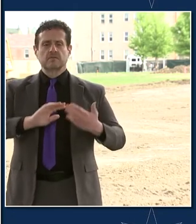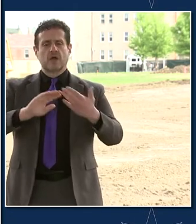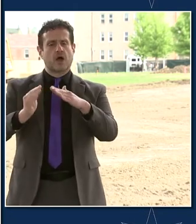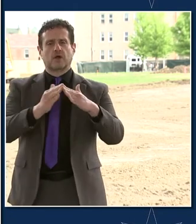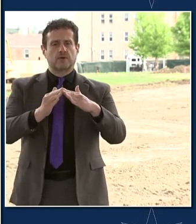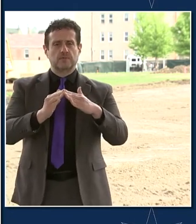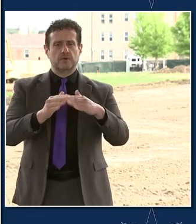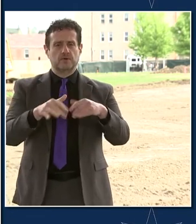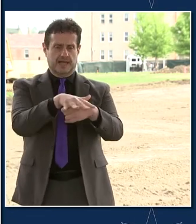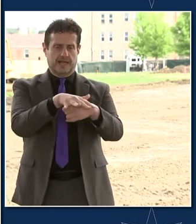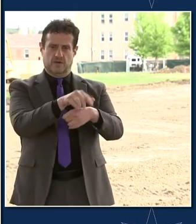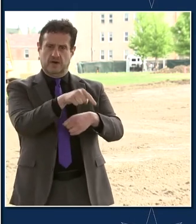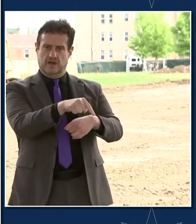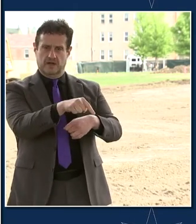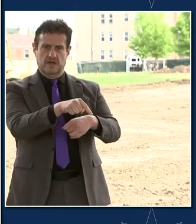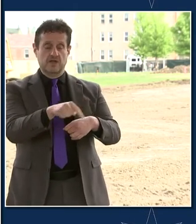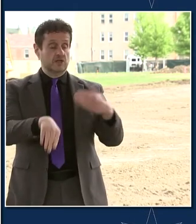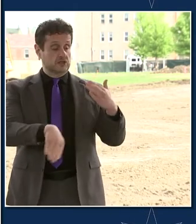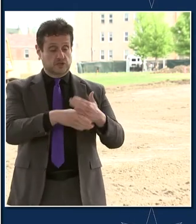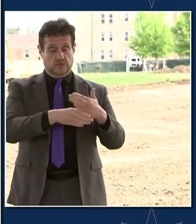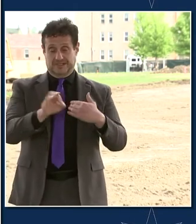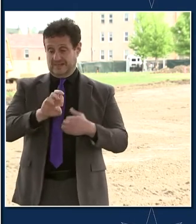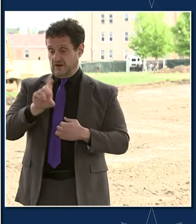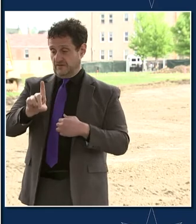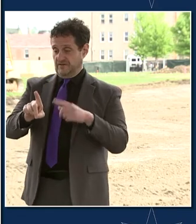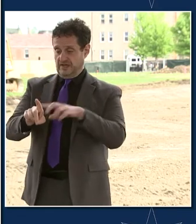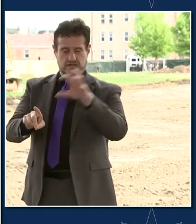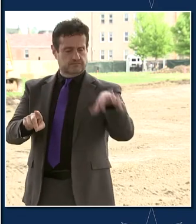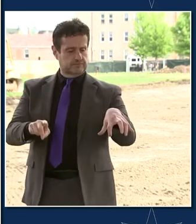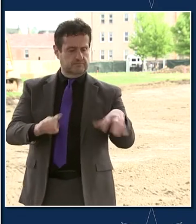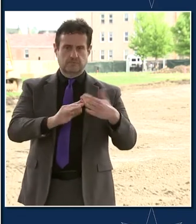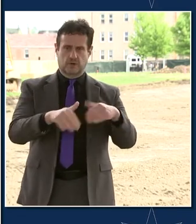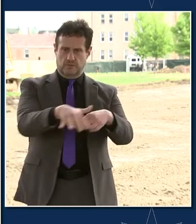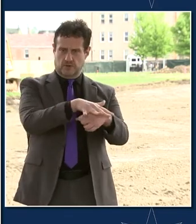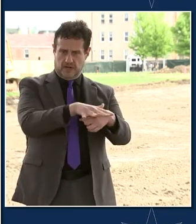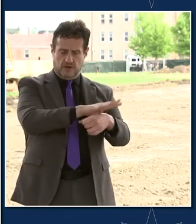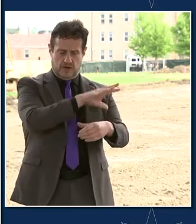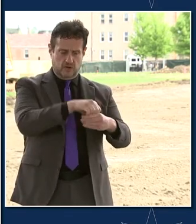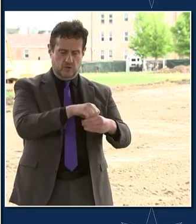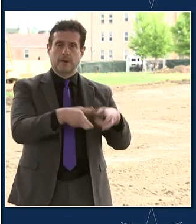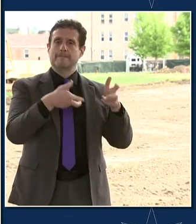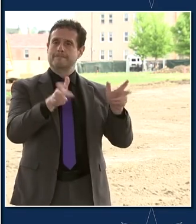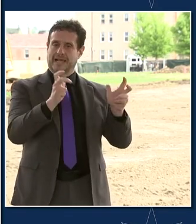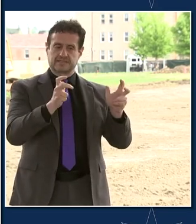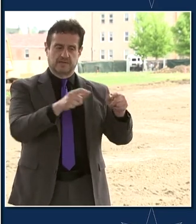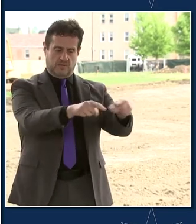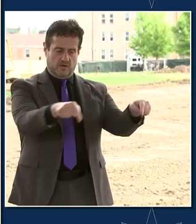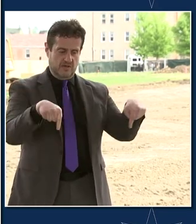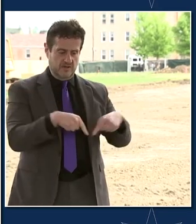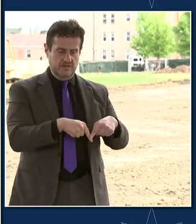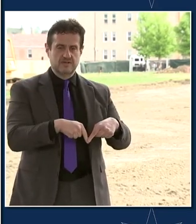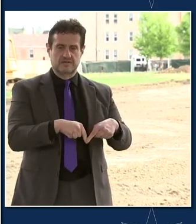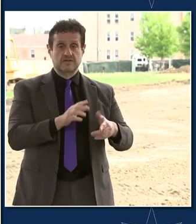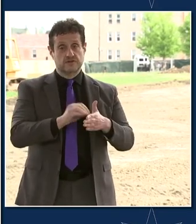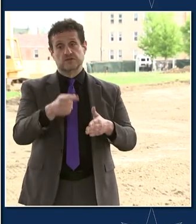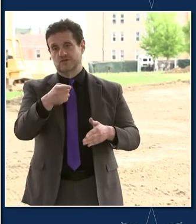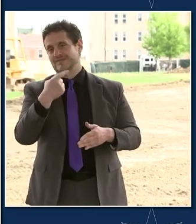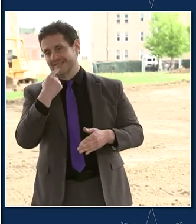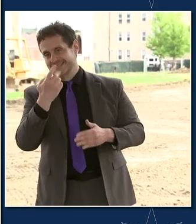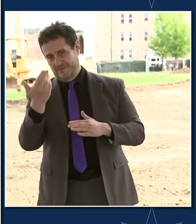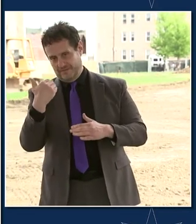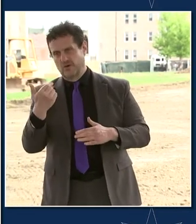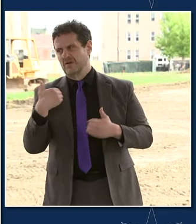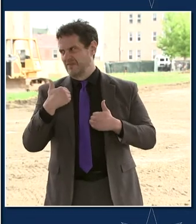built adjacent to the soccer field that will include a basketball court, the students told me earlier that they also